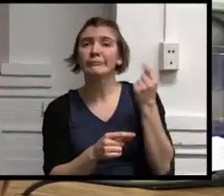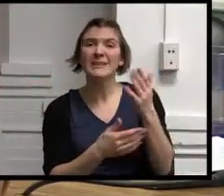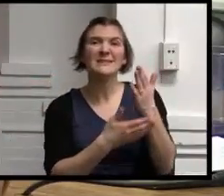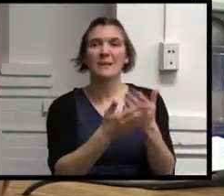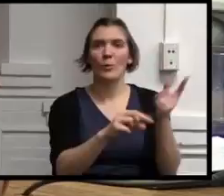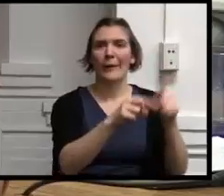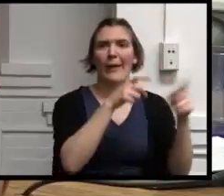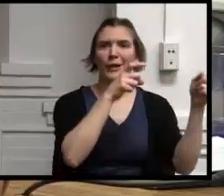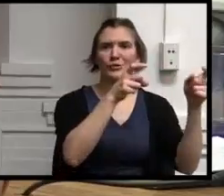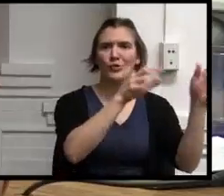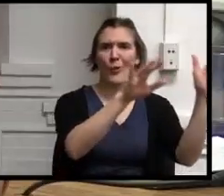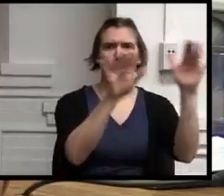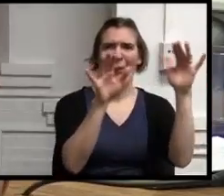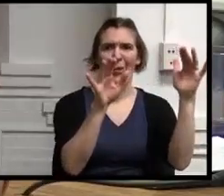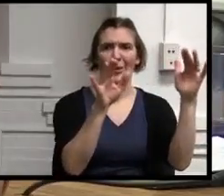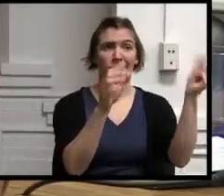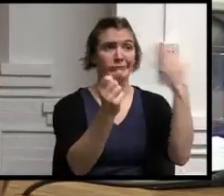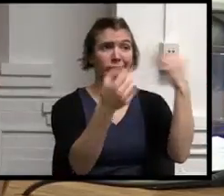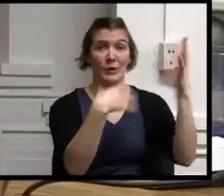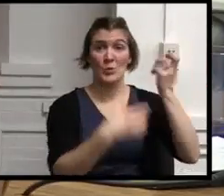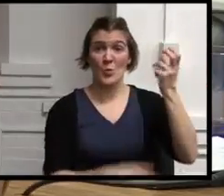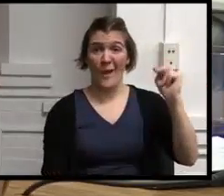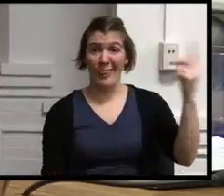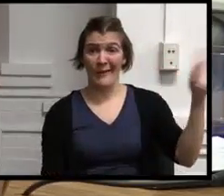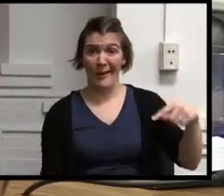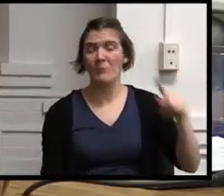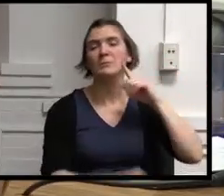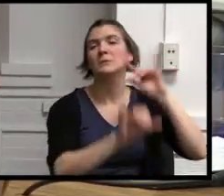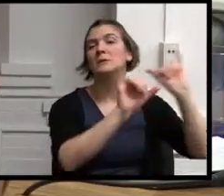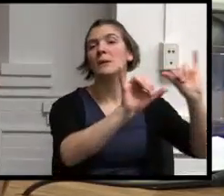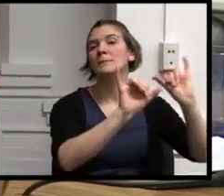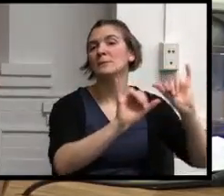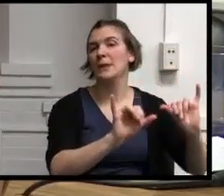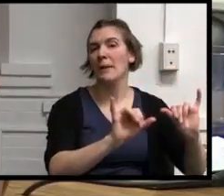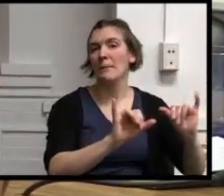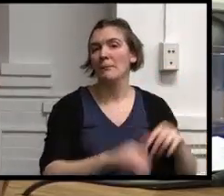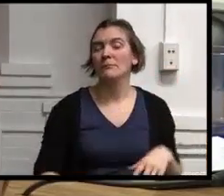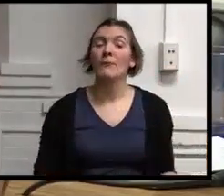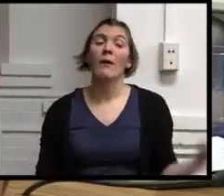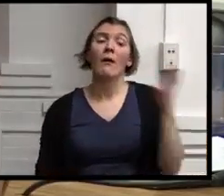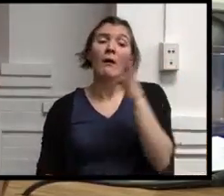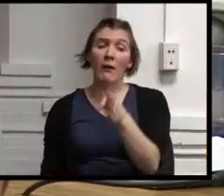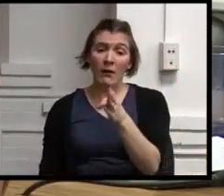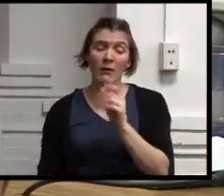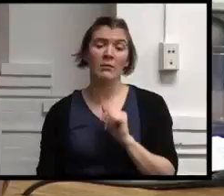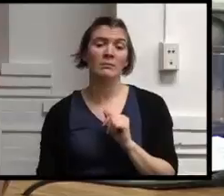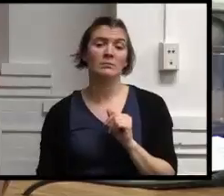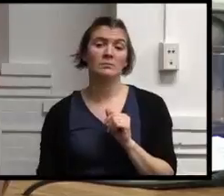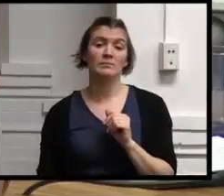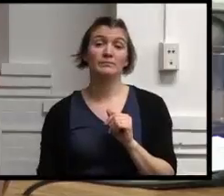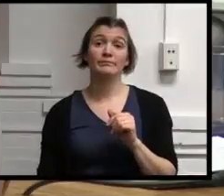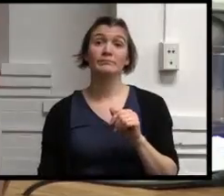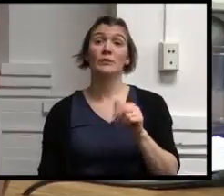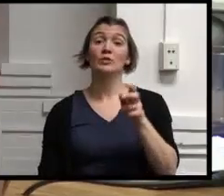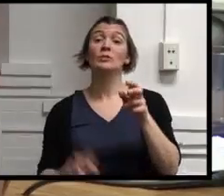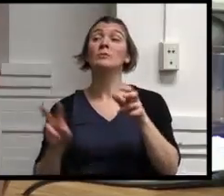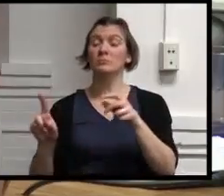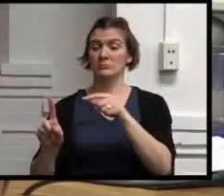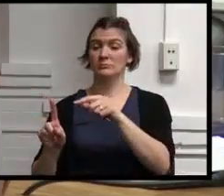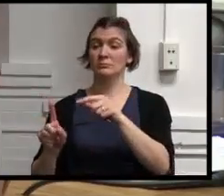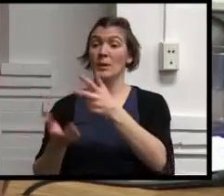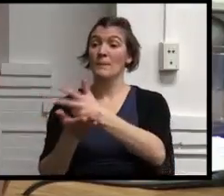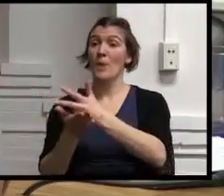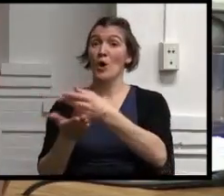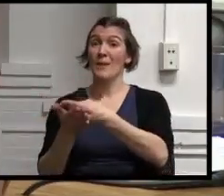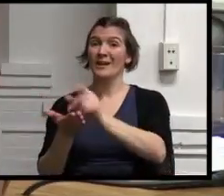control have remained unchanged. You've made minor modification to the transfer from the